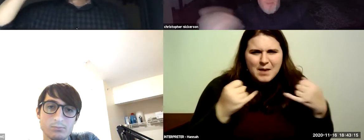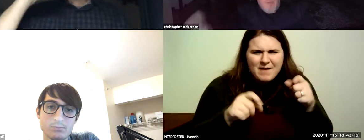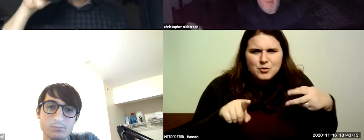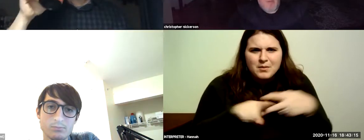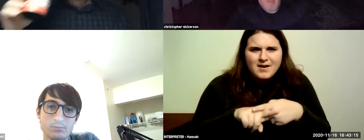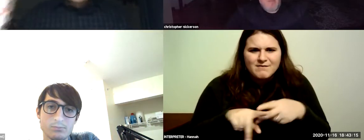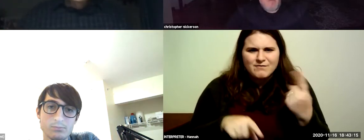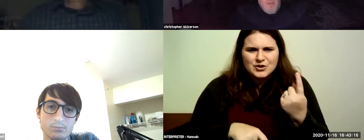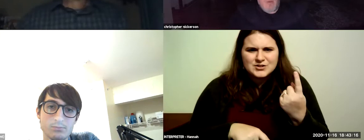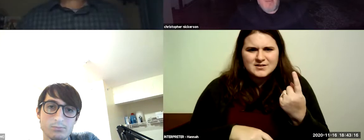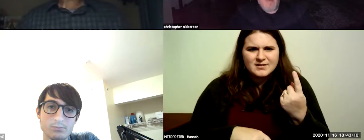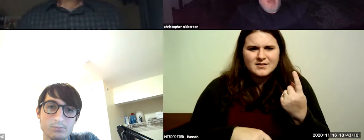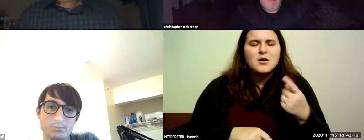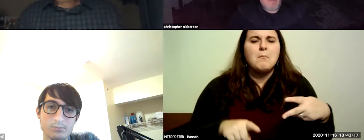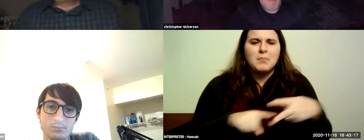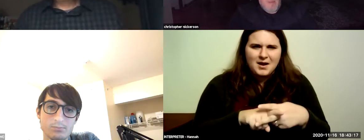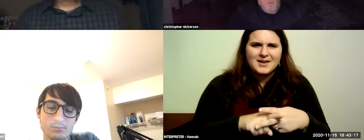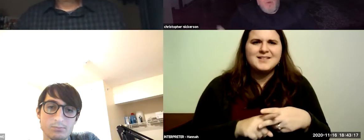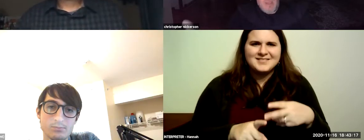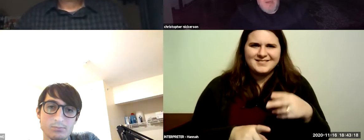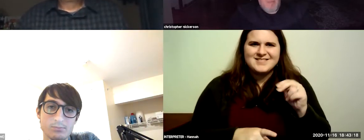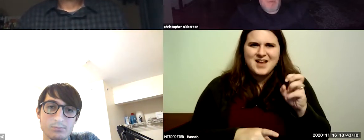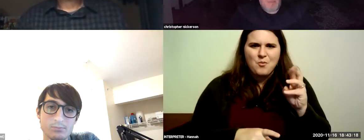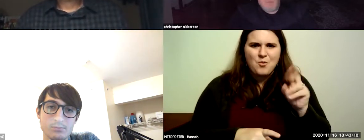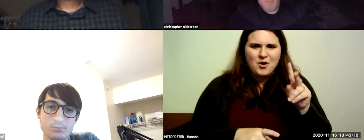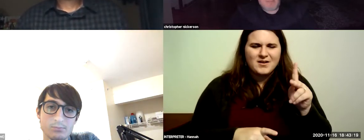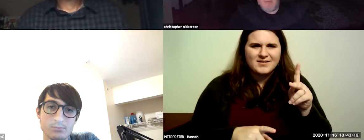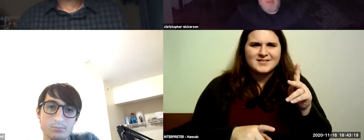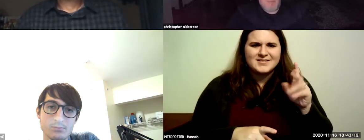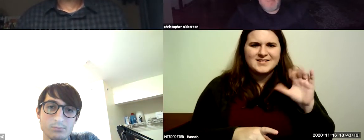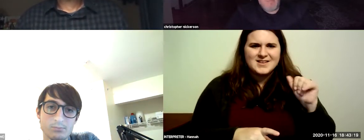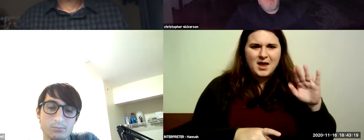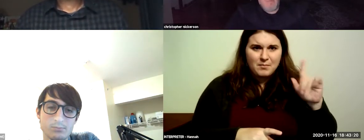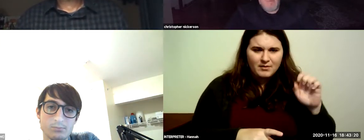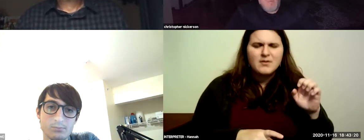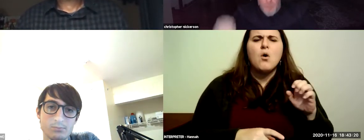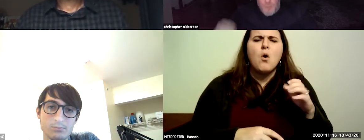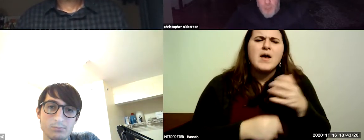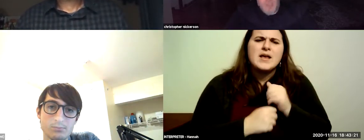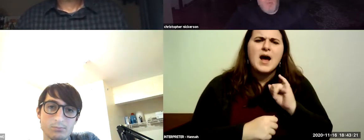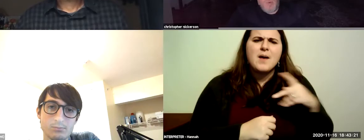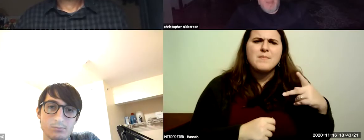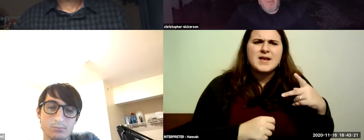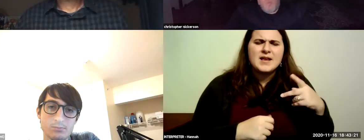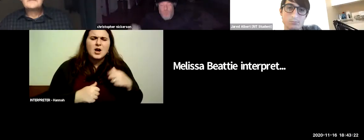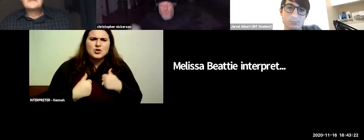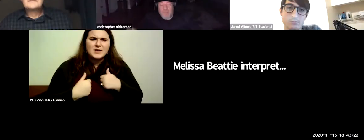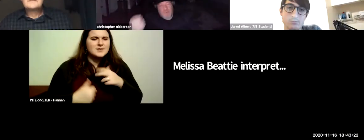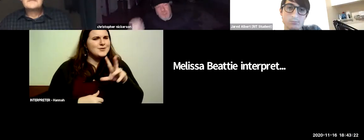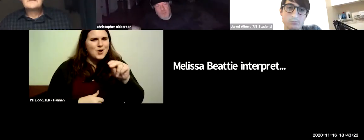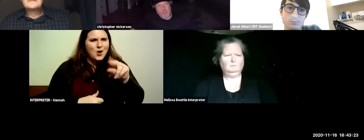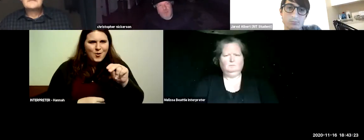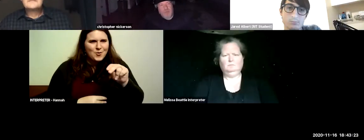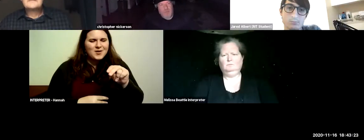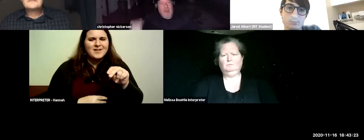go, well, I plug my network cable in. You're like, okay, then what happens? They're like, well, I get an IP address. Nope. That's not what happens. When you plug a network cable in, what happens